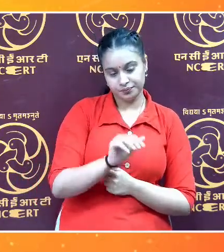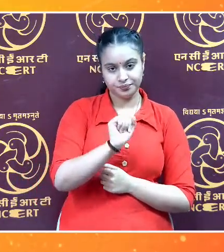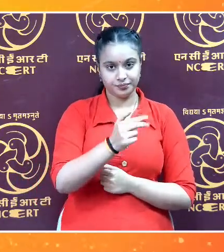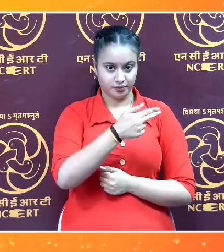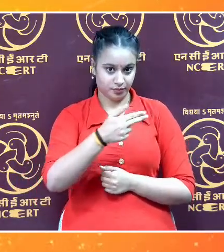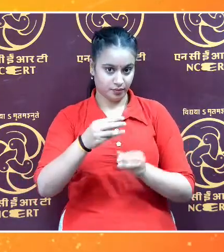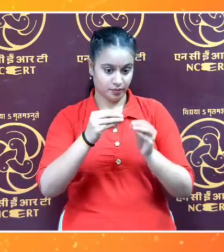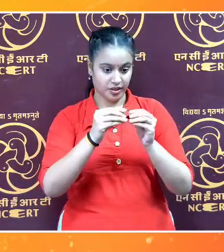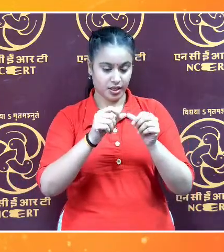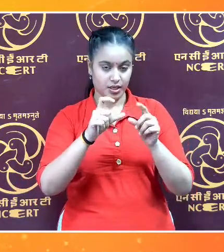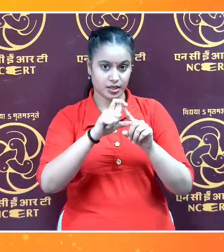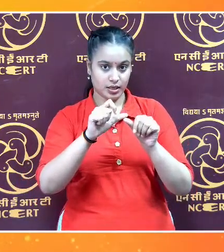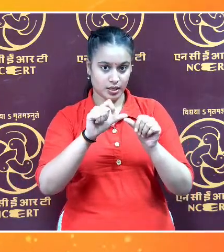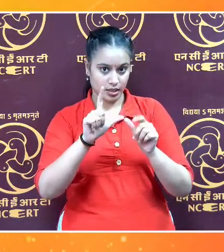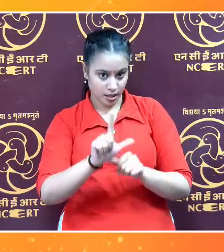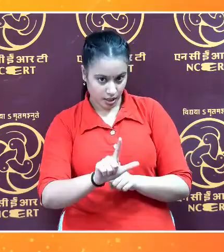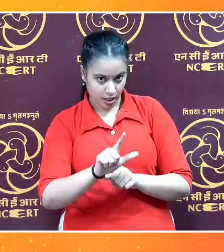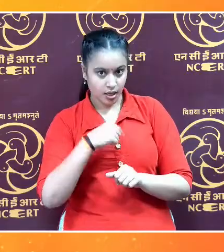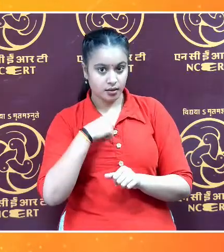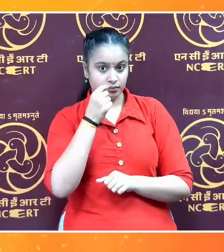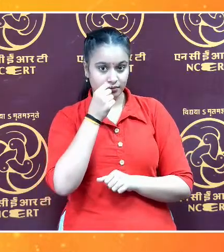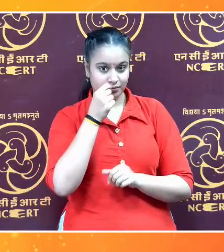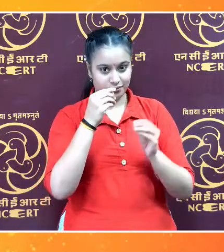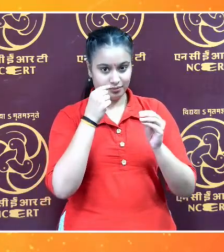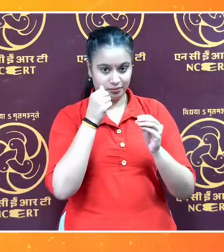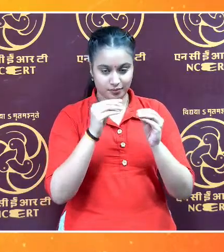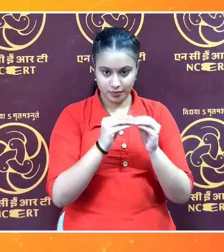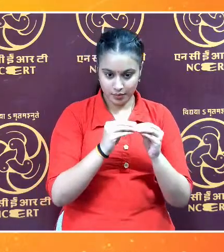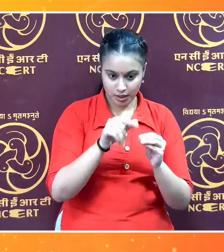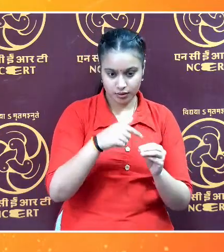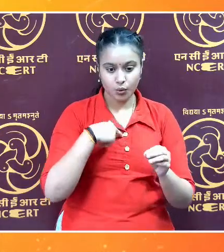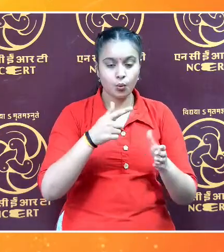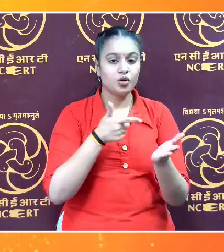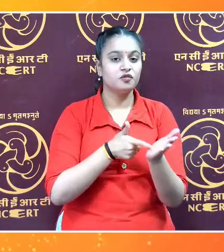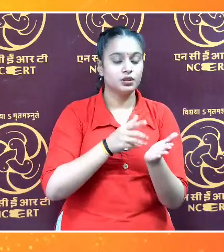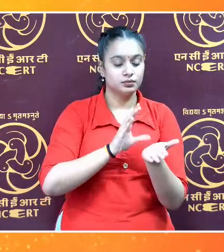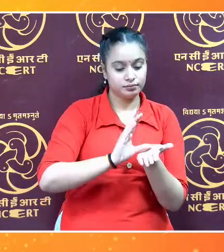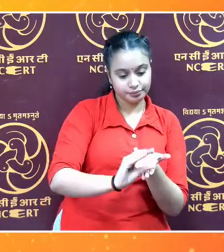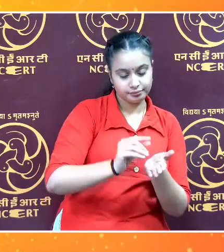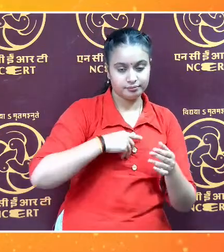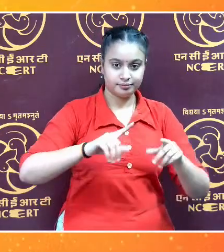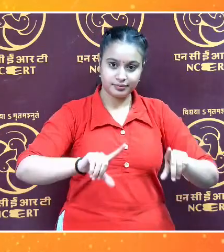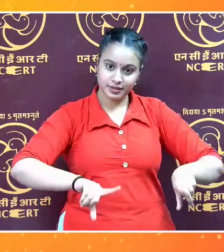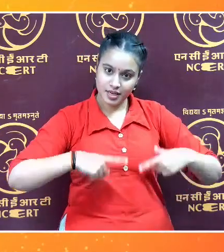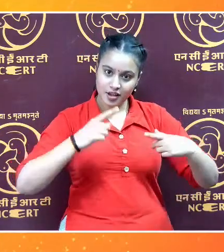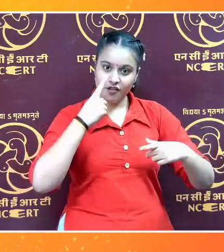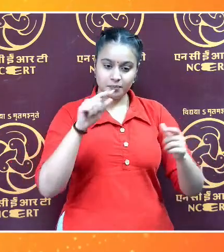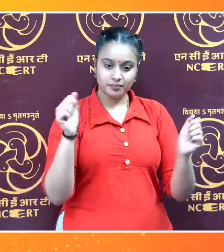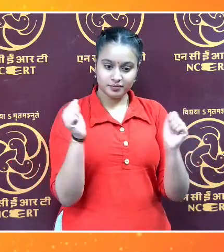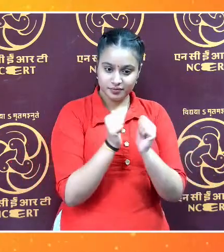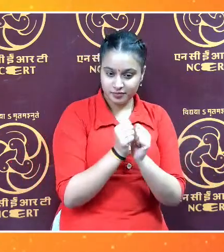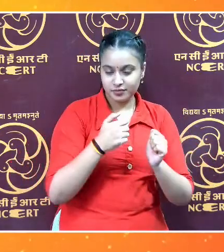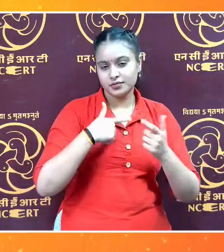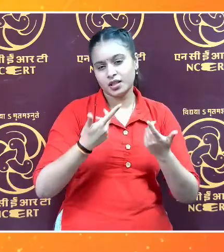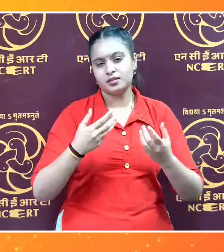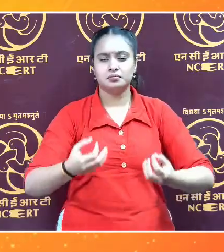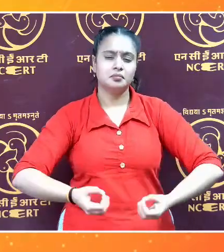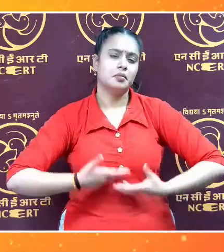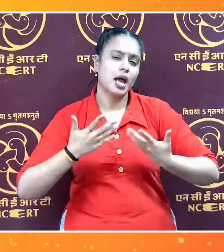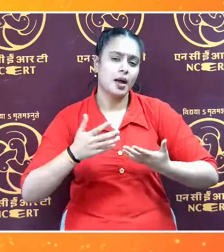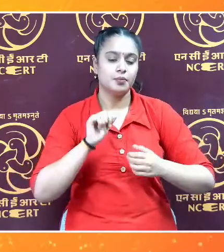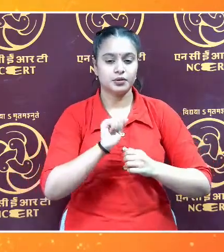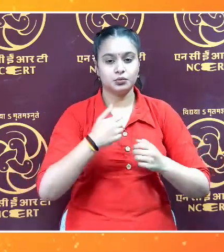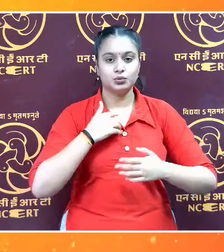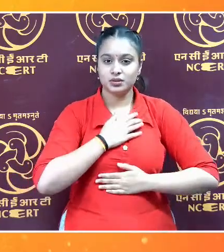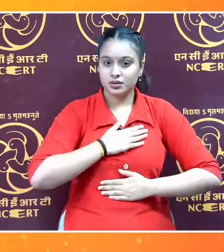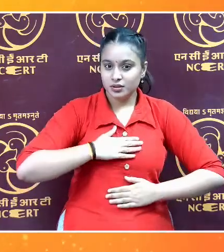He lived with his mother in a village and they were very happy. So, you can see he's sitting with his mother and he's enjoying his time and they